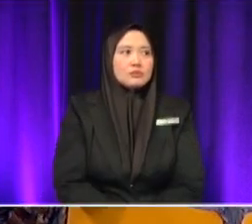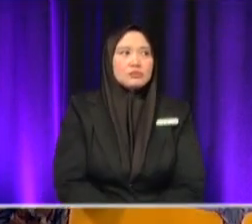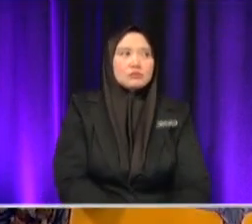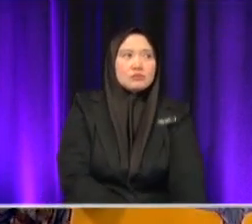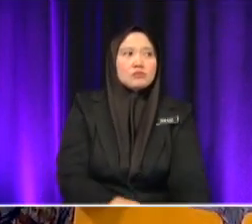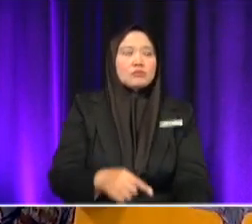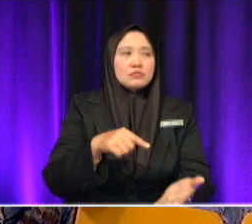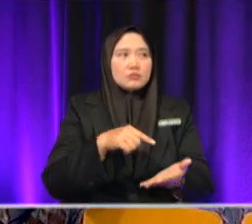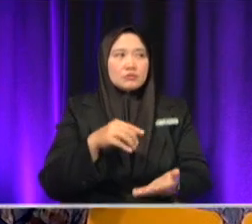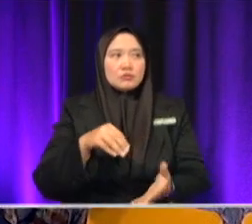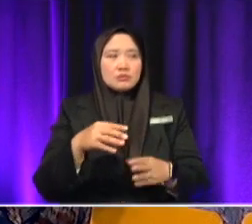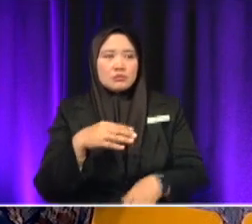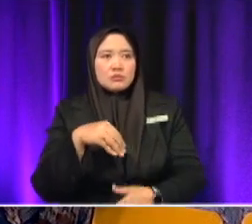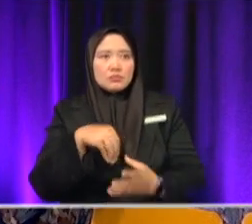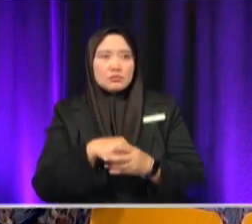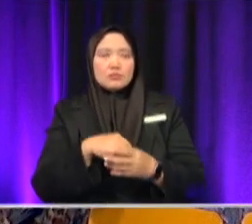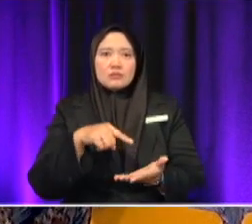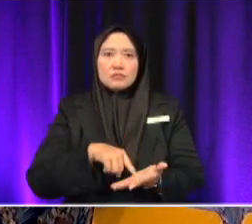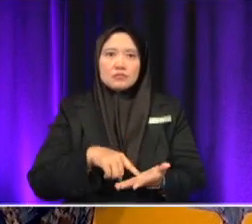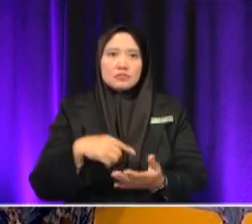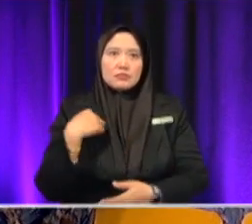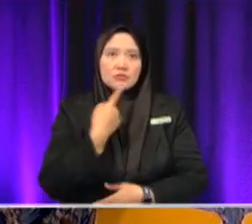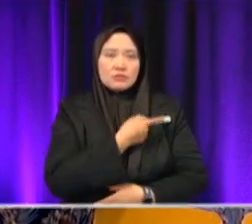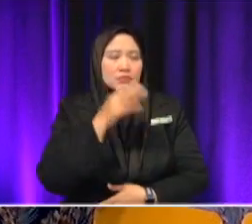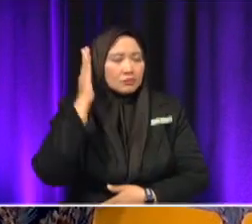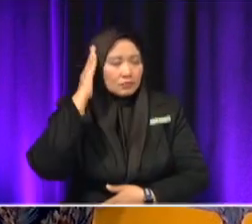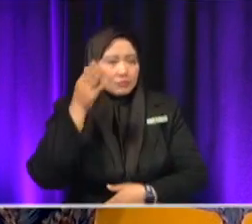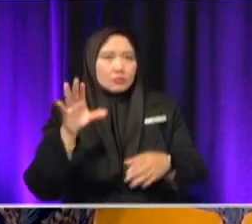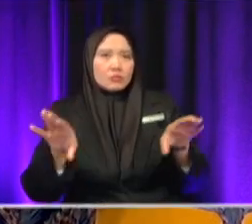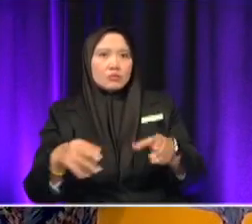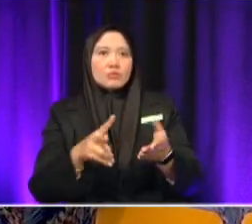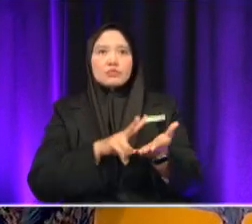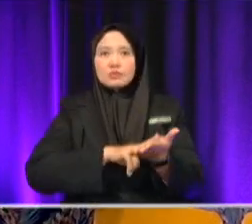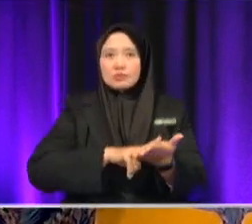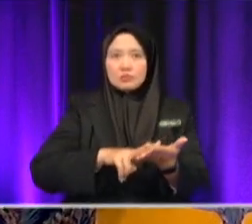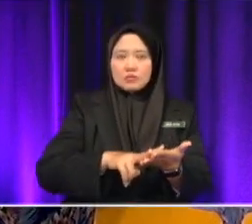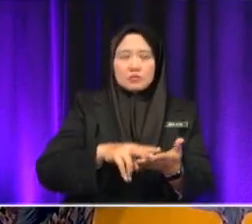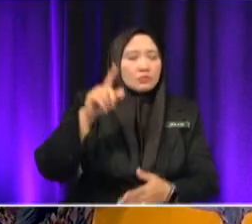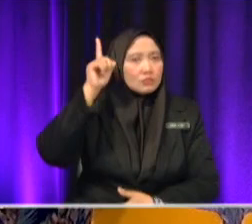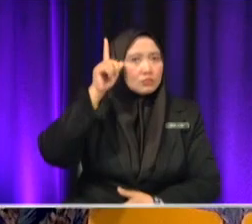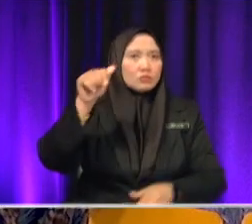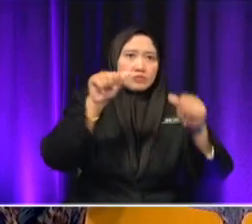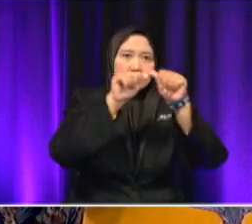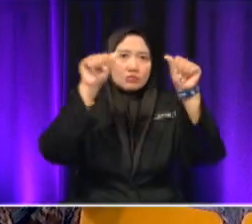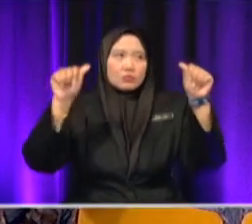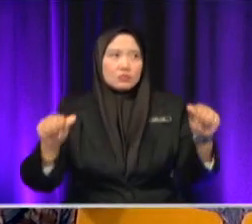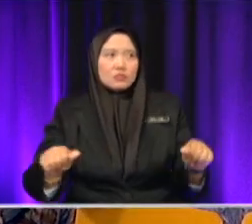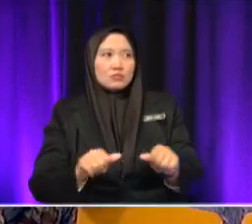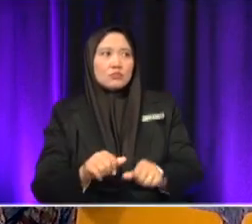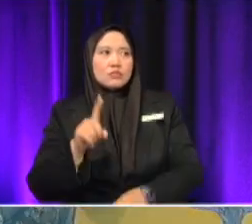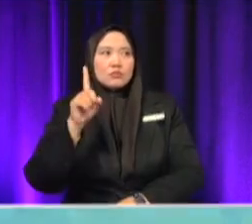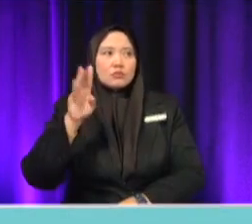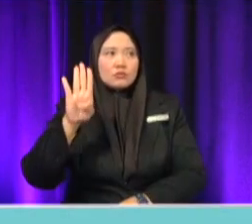going to have a reading comprehension exercise. So you can refer to the article in pages 148